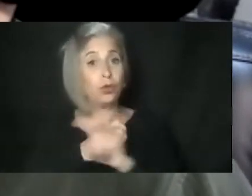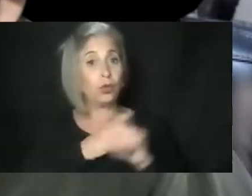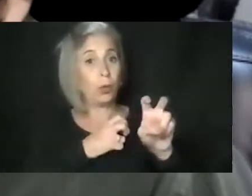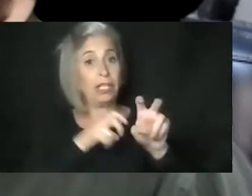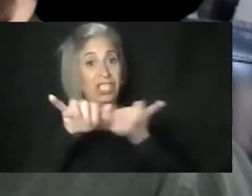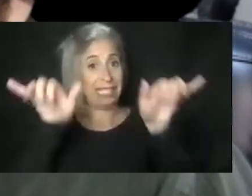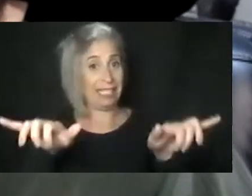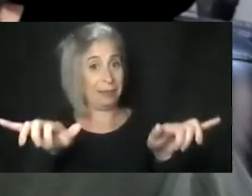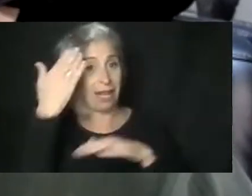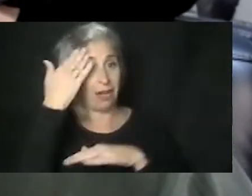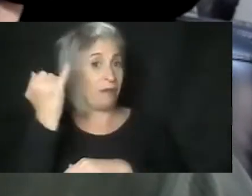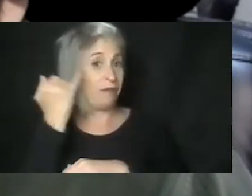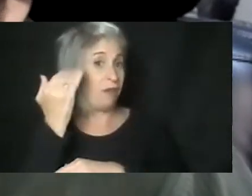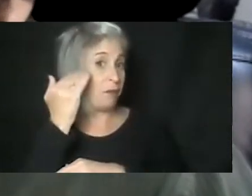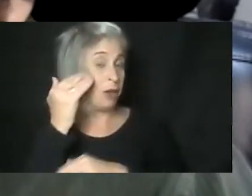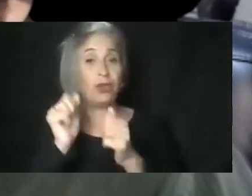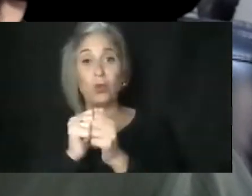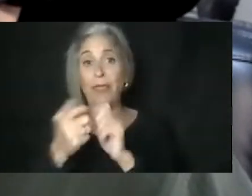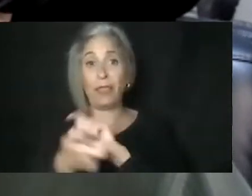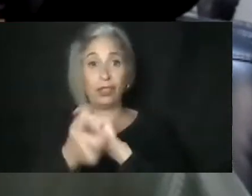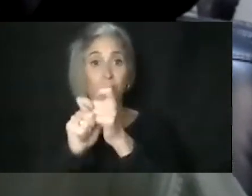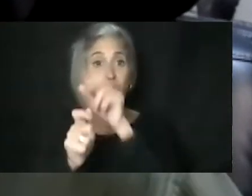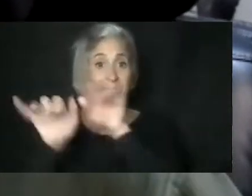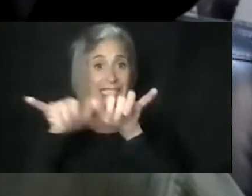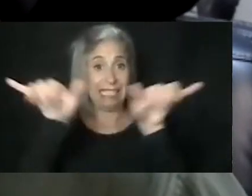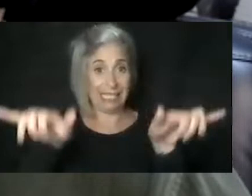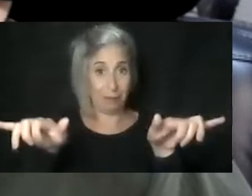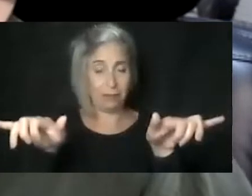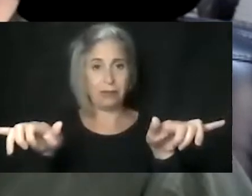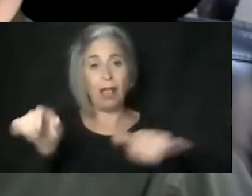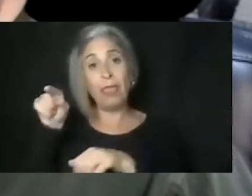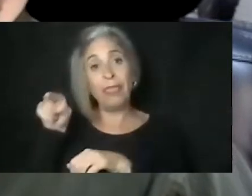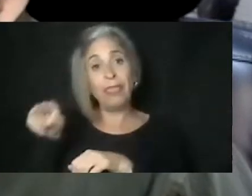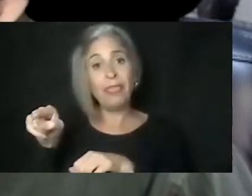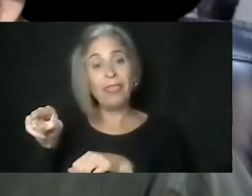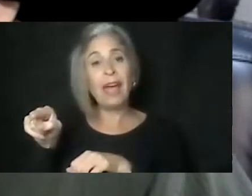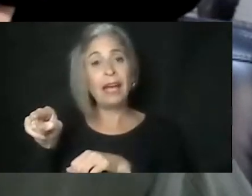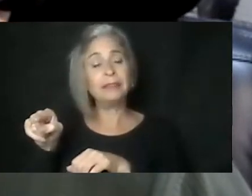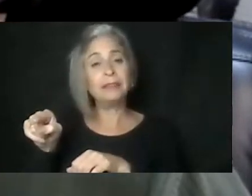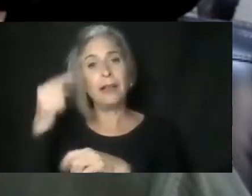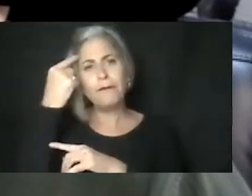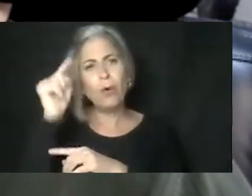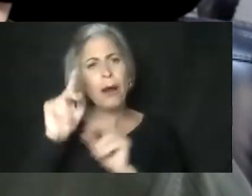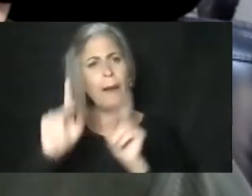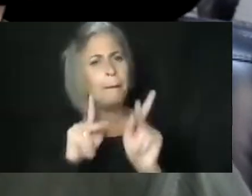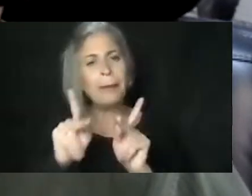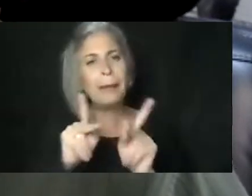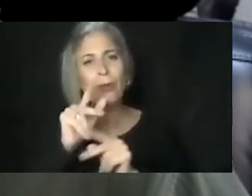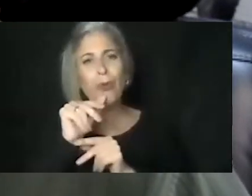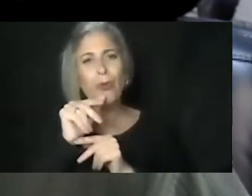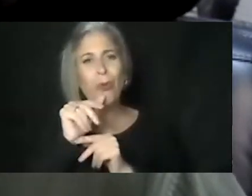you're familiar with those, but switch systems are basically for folks